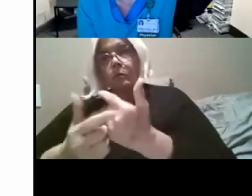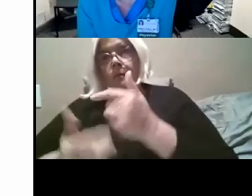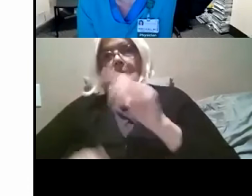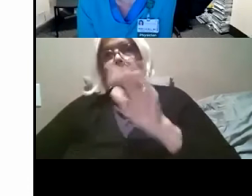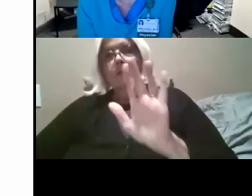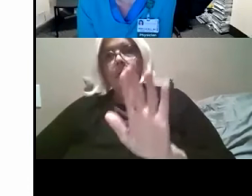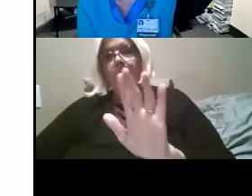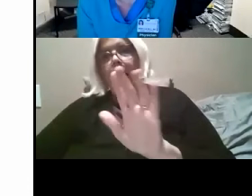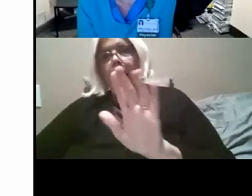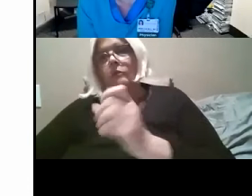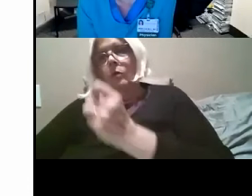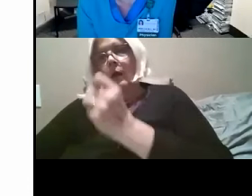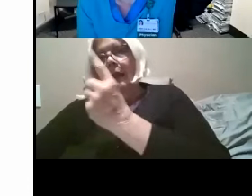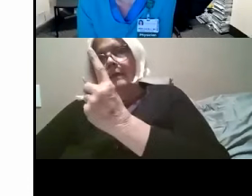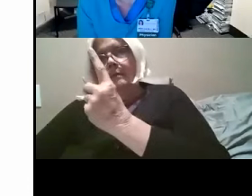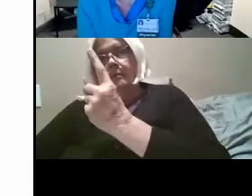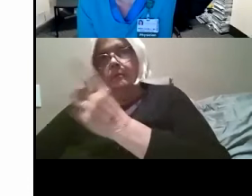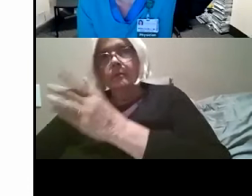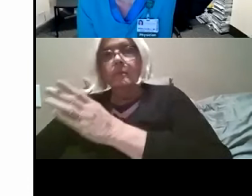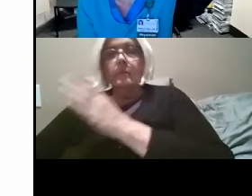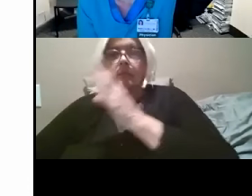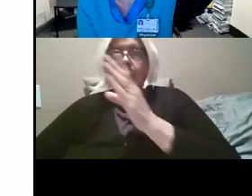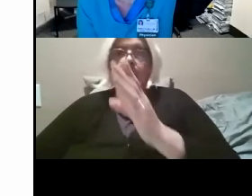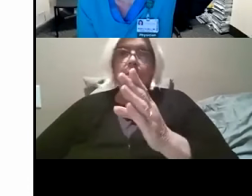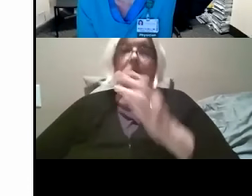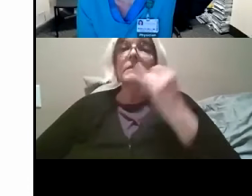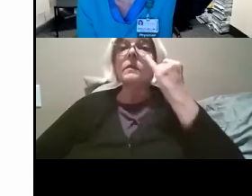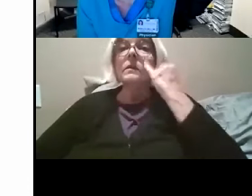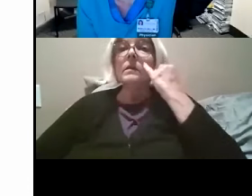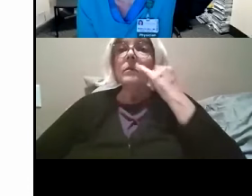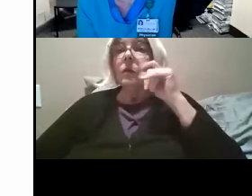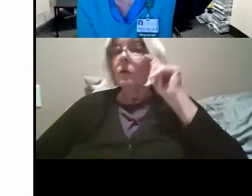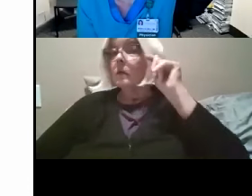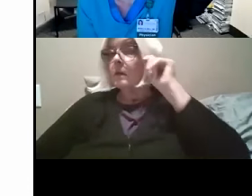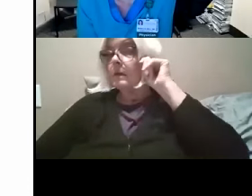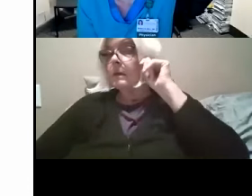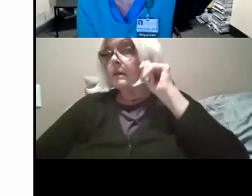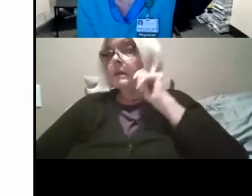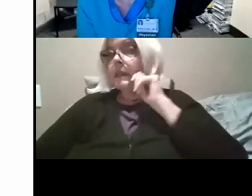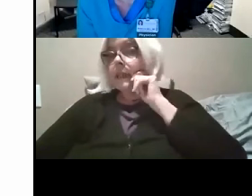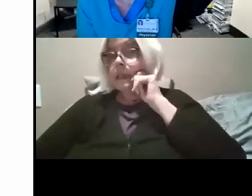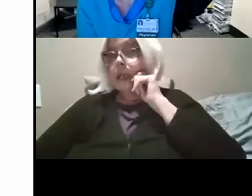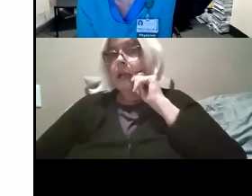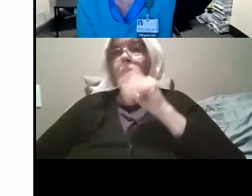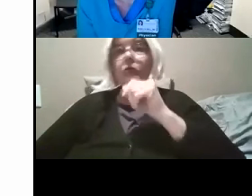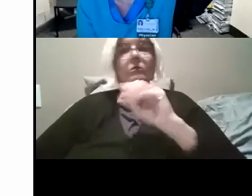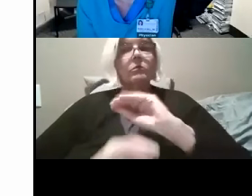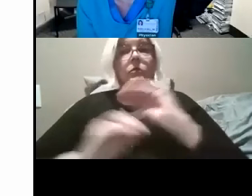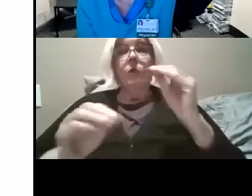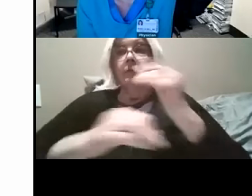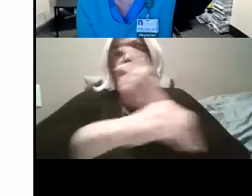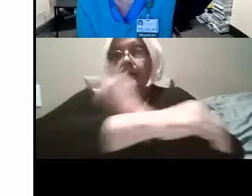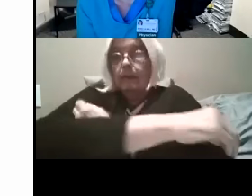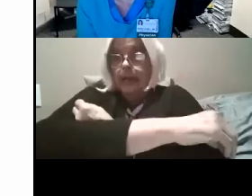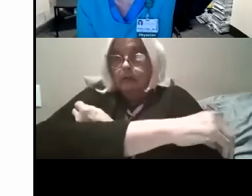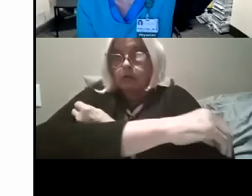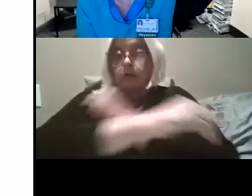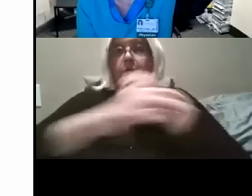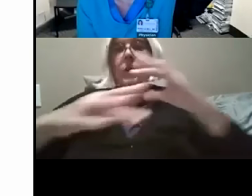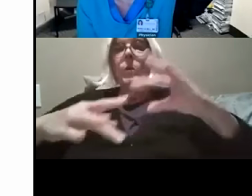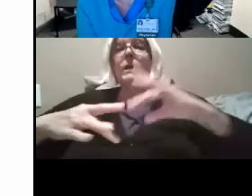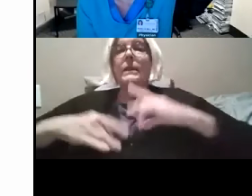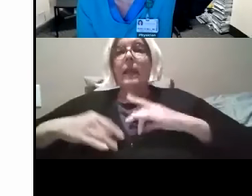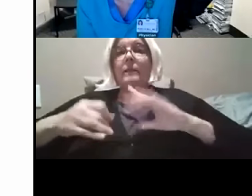to end up in the hospital if they get COVID. And our excellent rate of hospitalization, vaccination